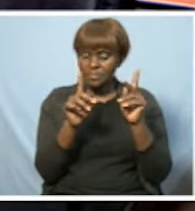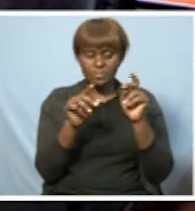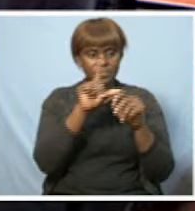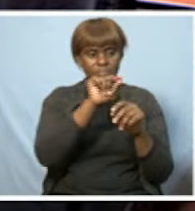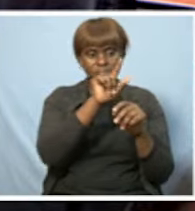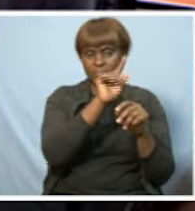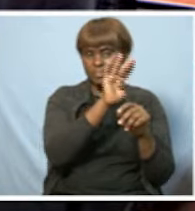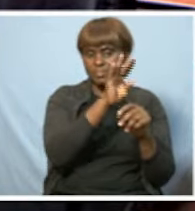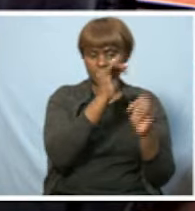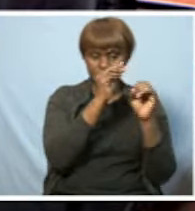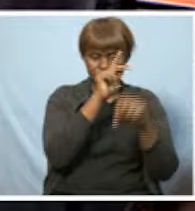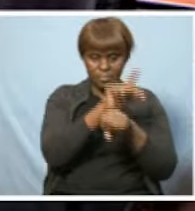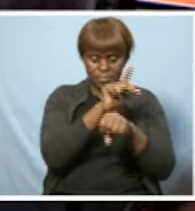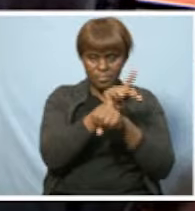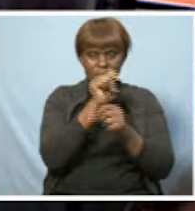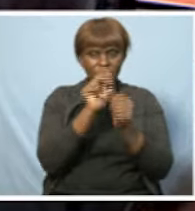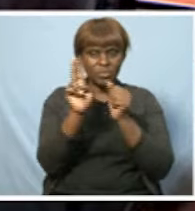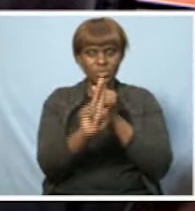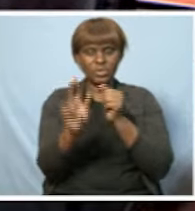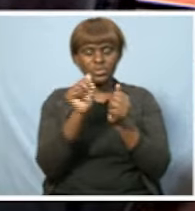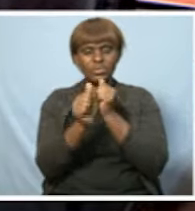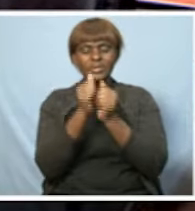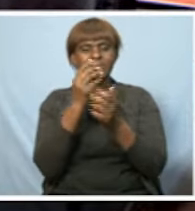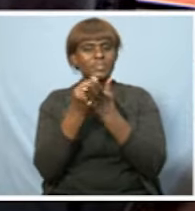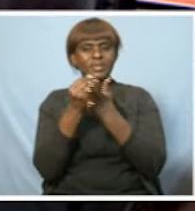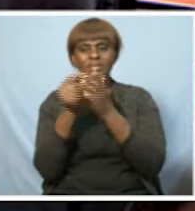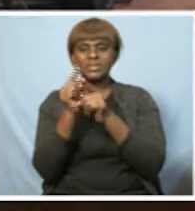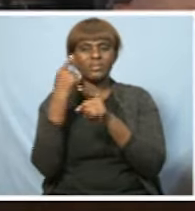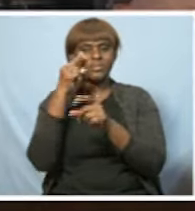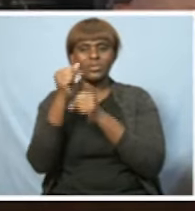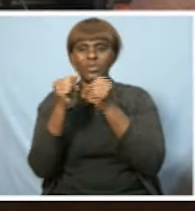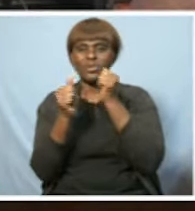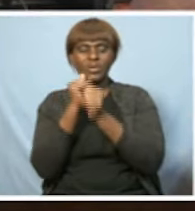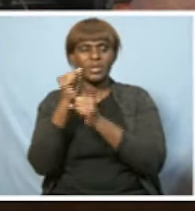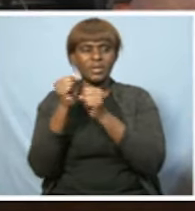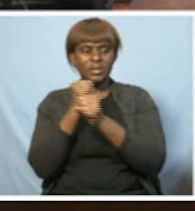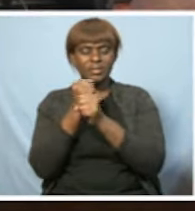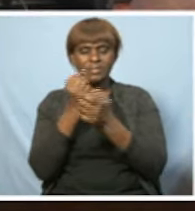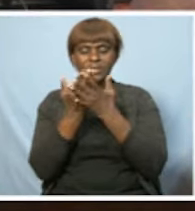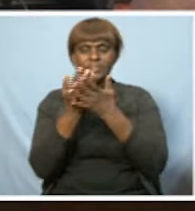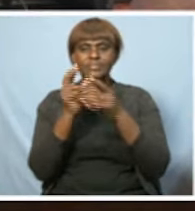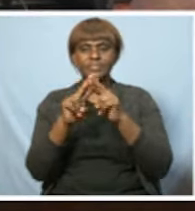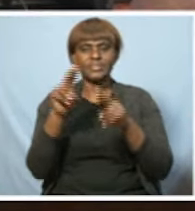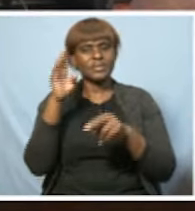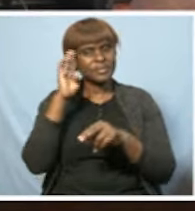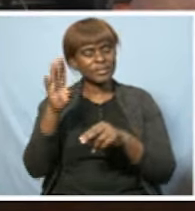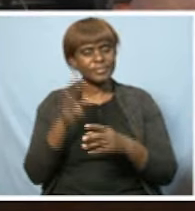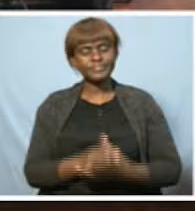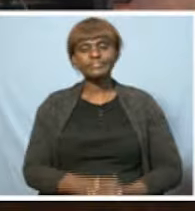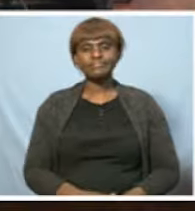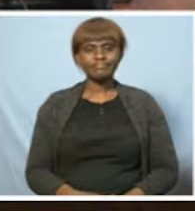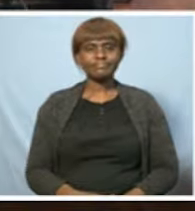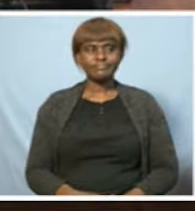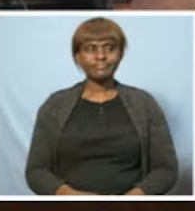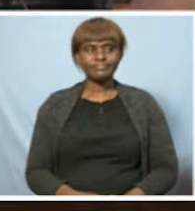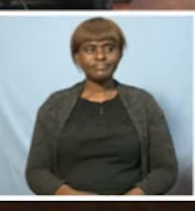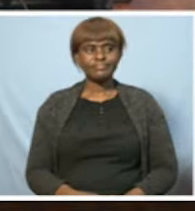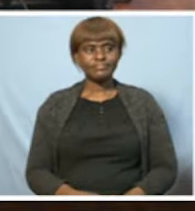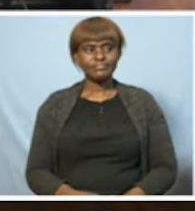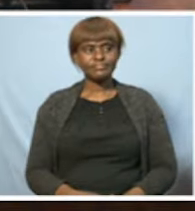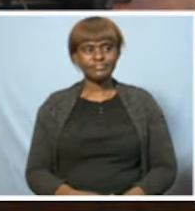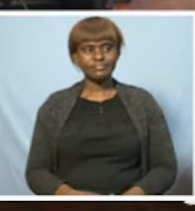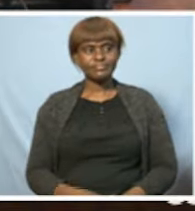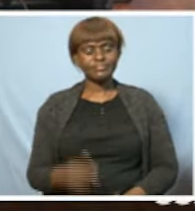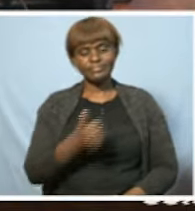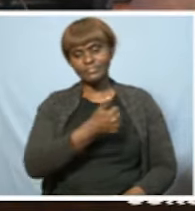projects using which funds and for which year? Submit, Chair. Yes. On the